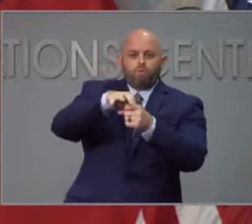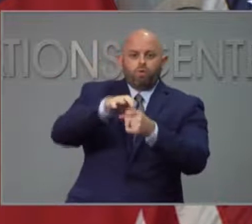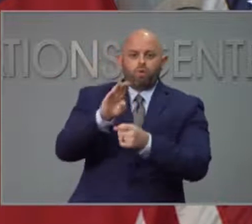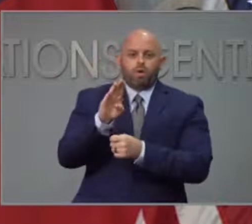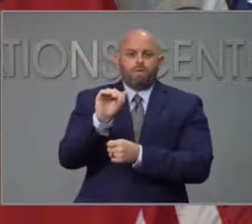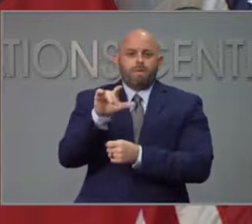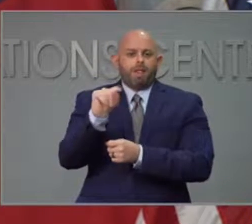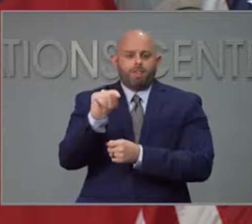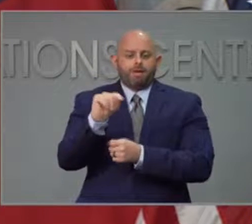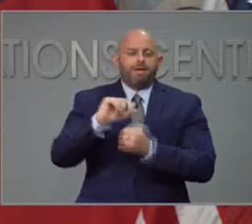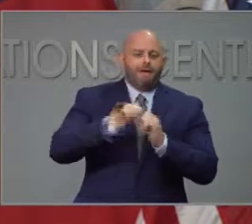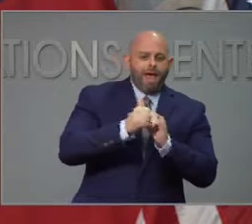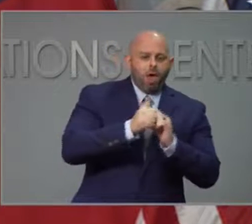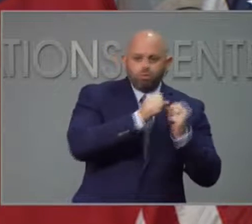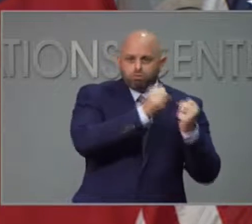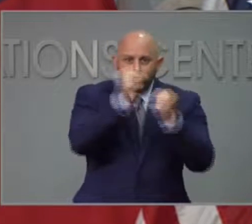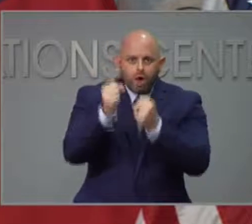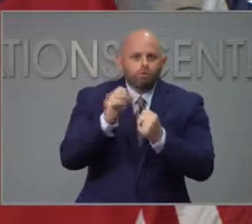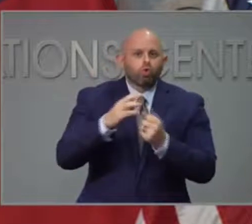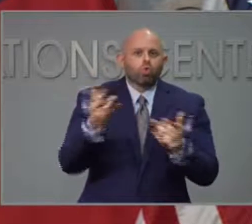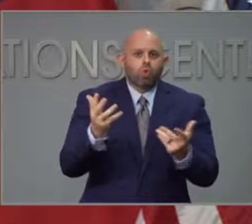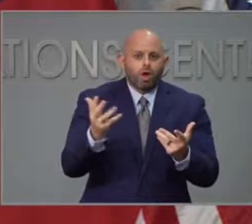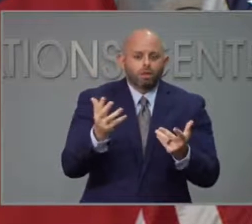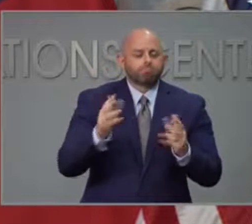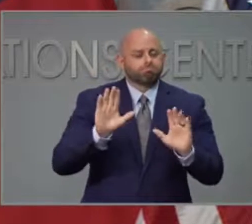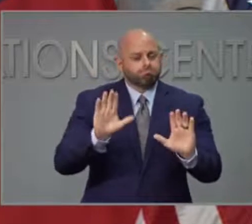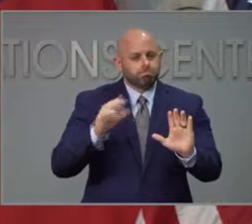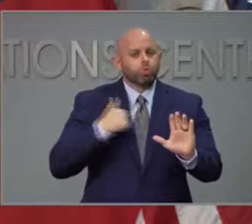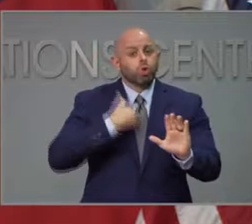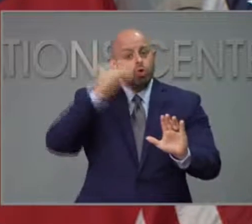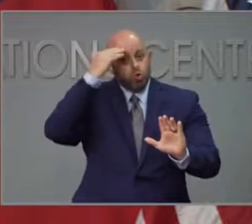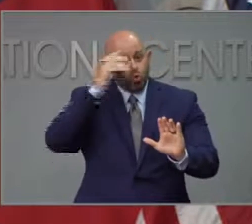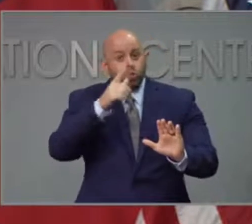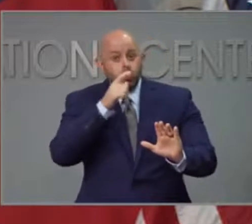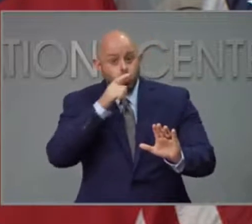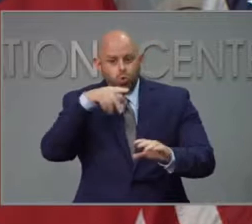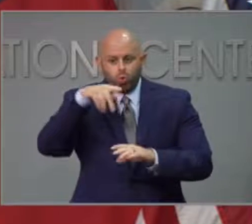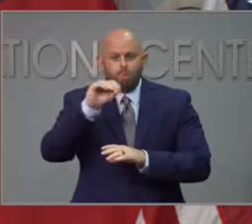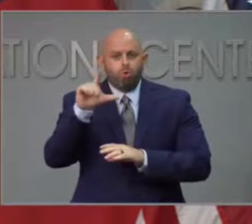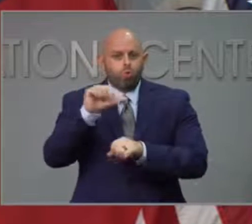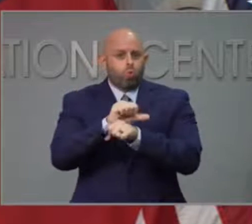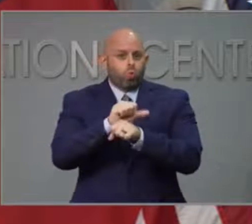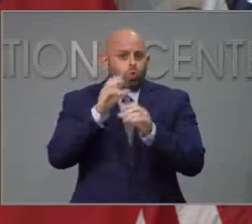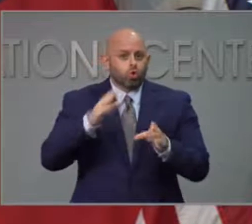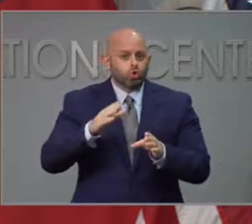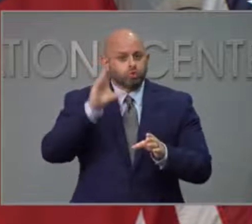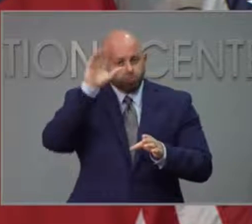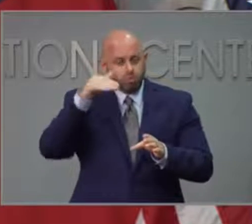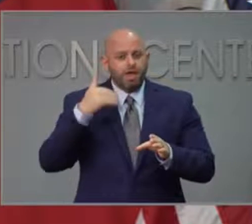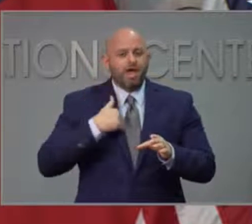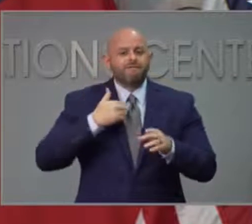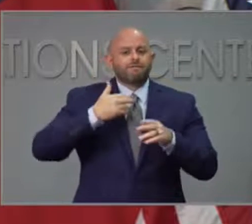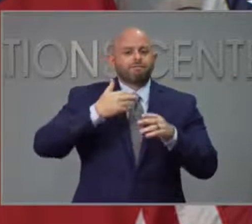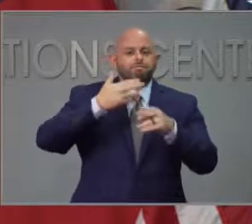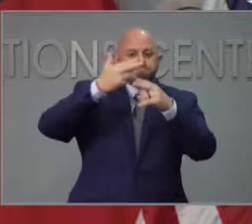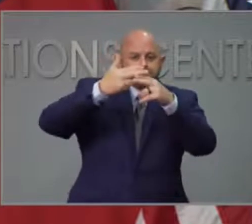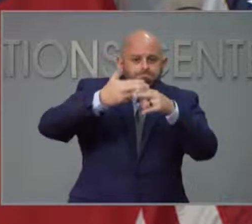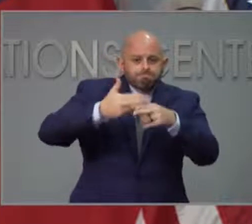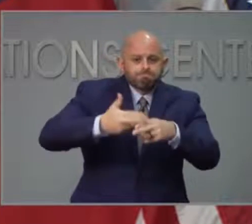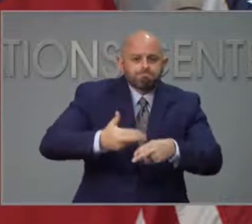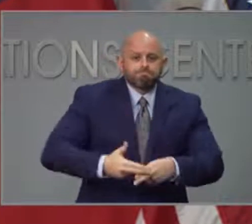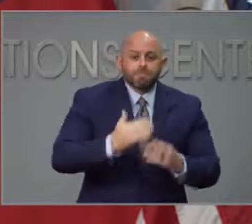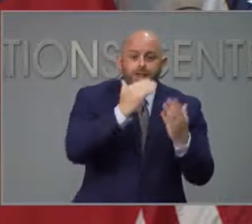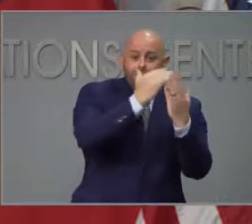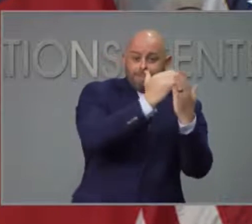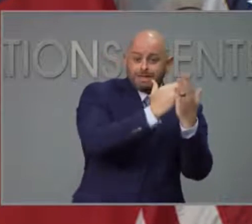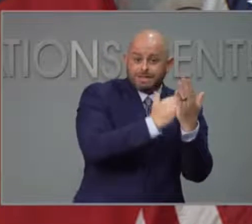do know who our poll workers are. We can provide those lists in certain situations.